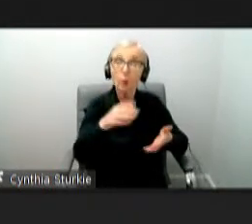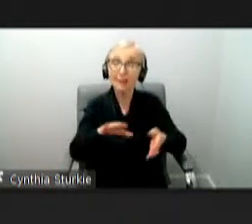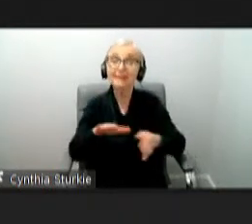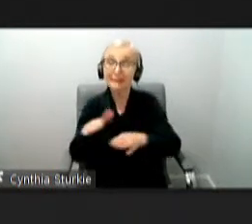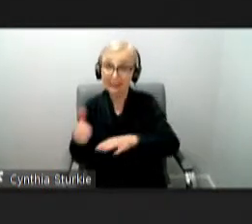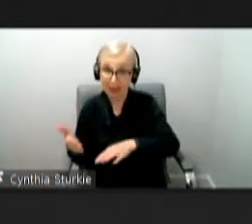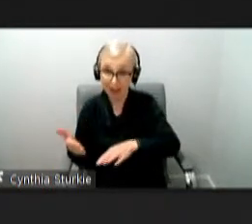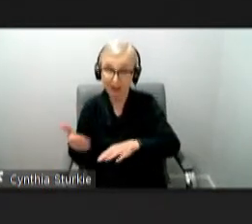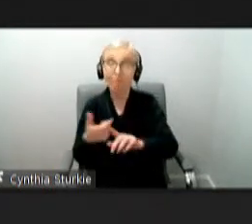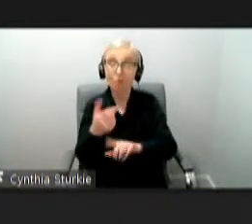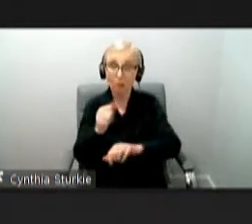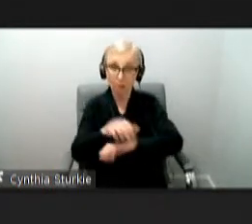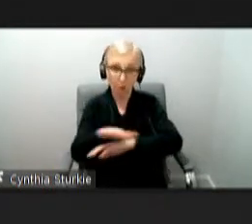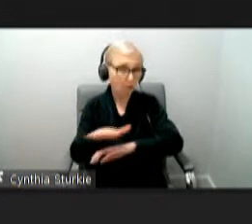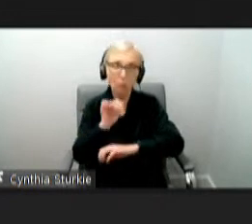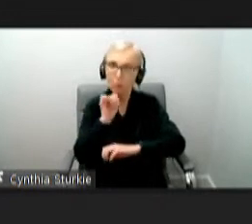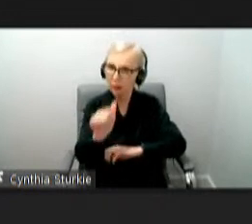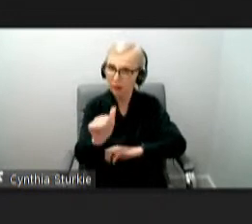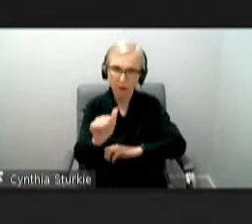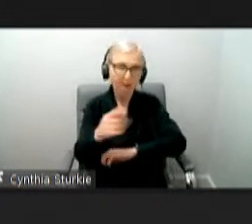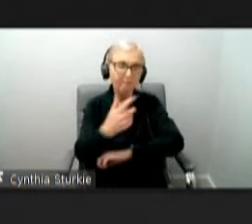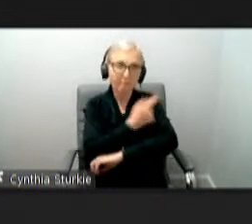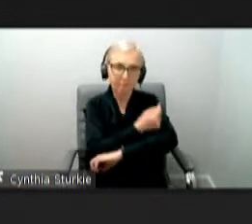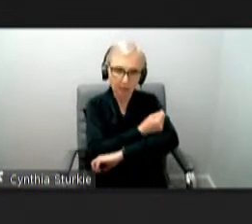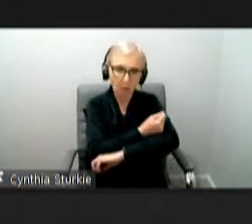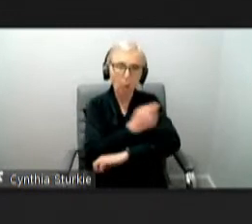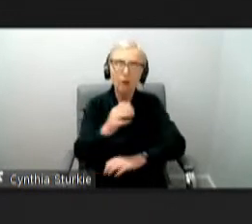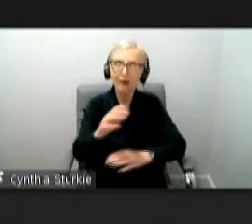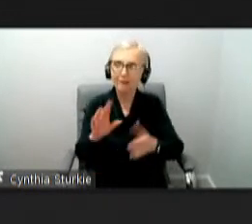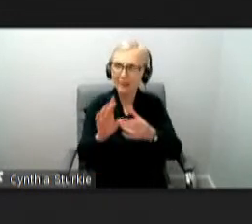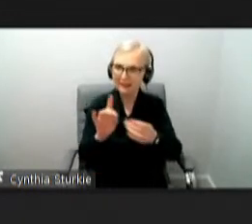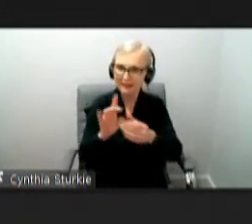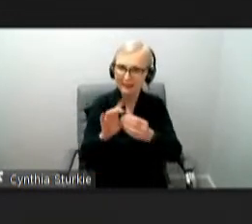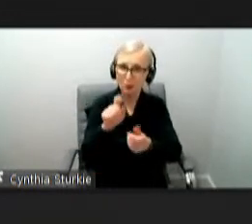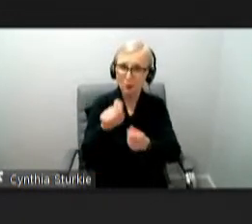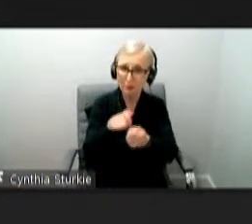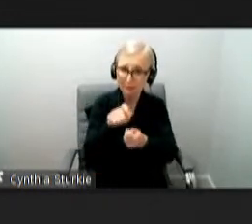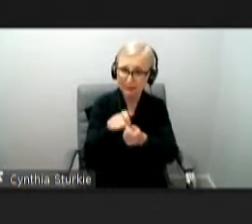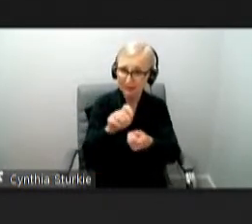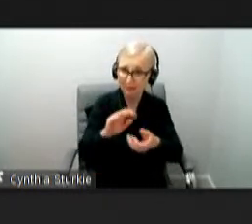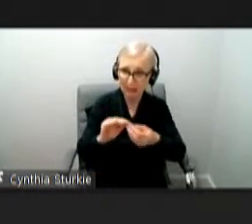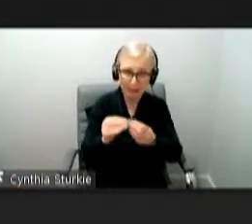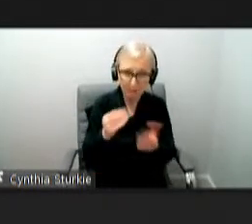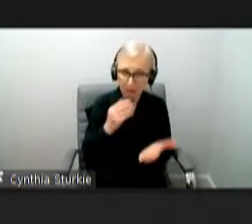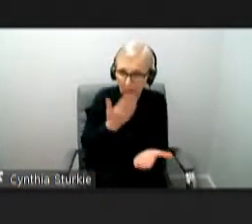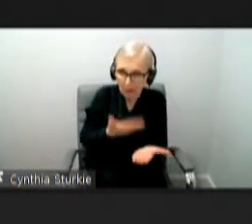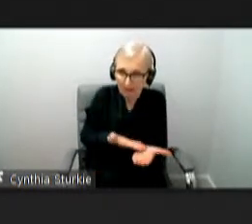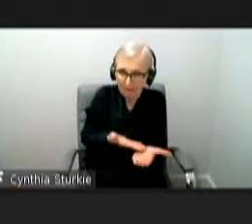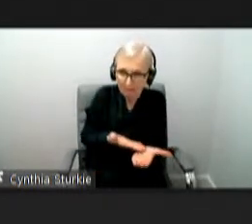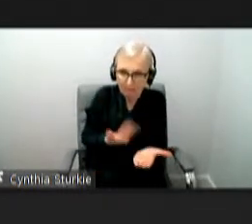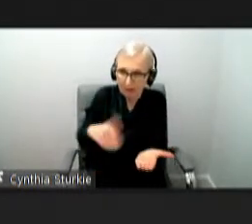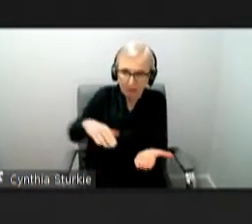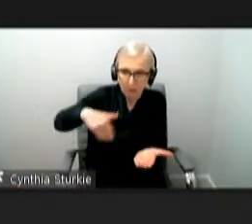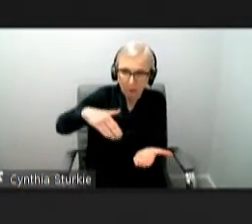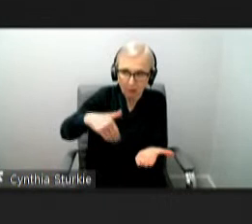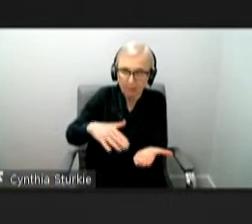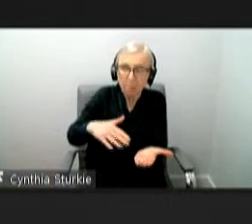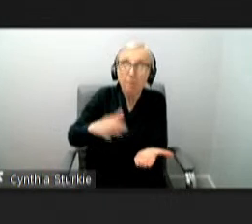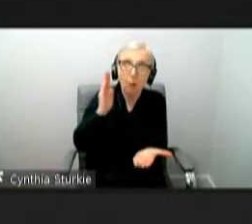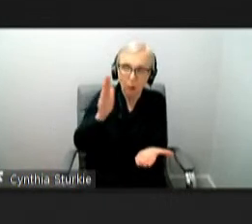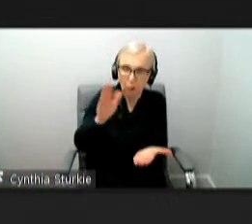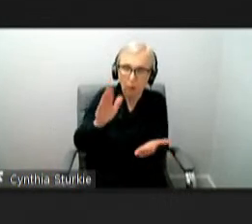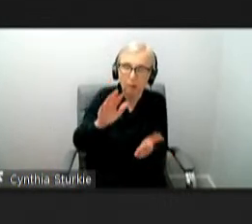vaccinated. Yeah, I think we would have to get back to you on those specific numbers. I don't have them in front of me, but we certainly